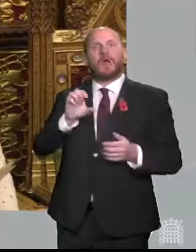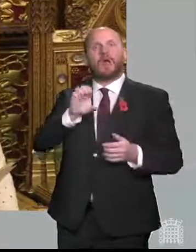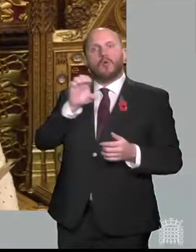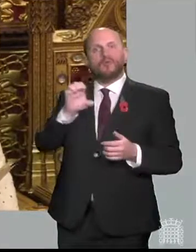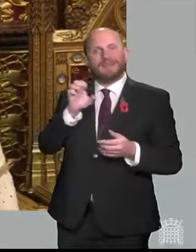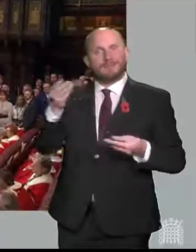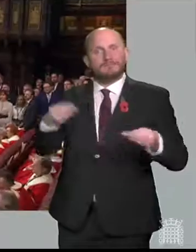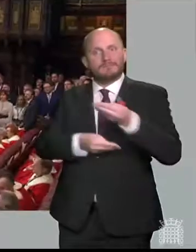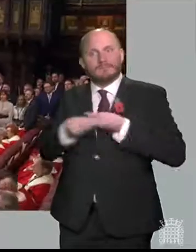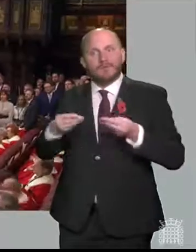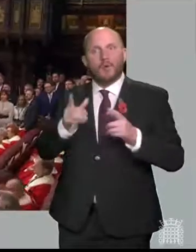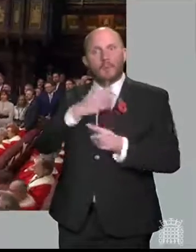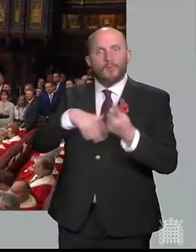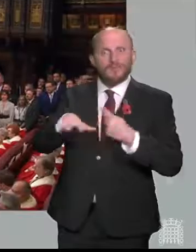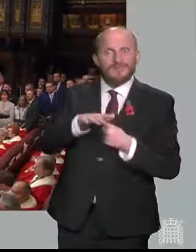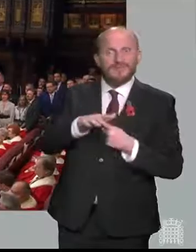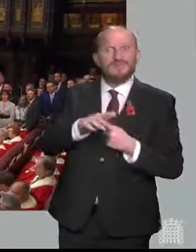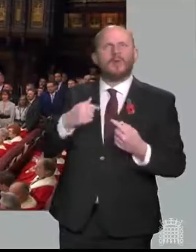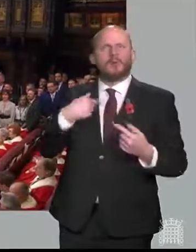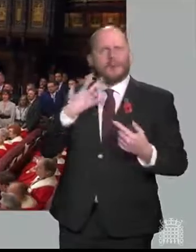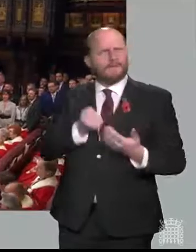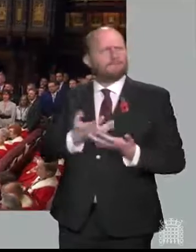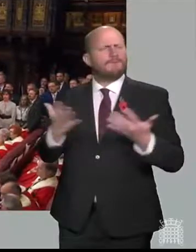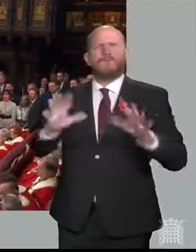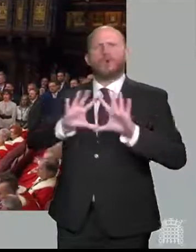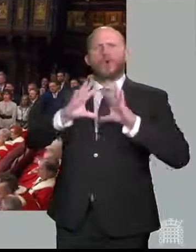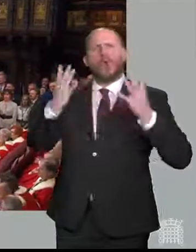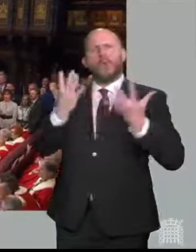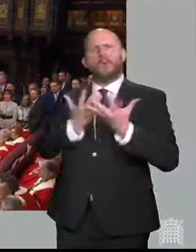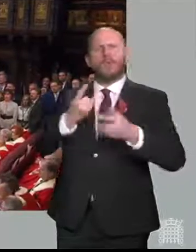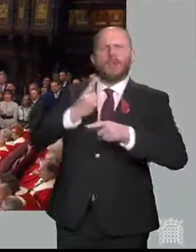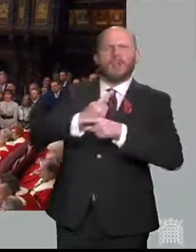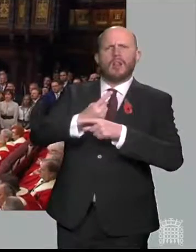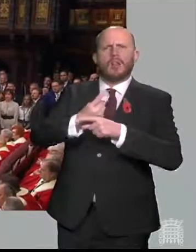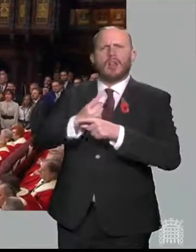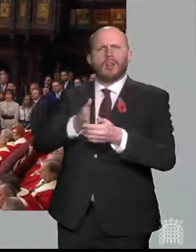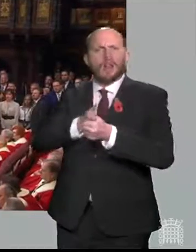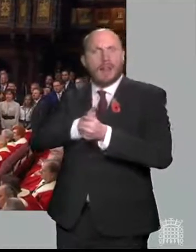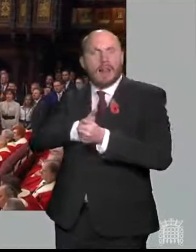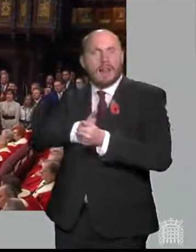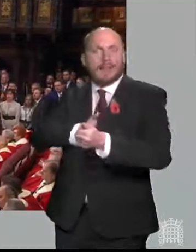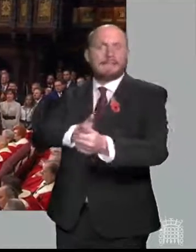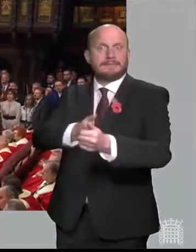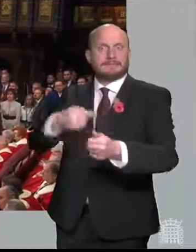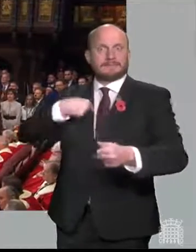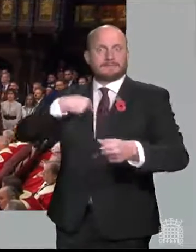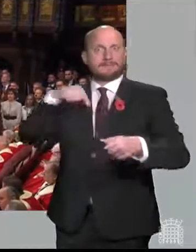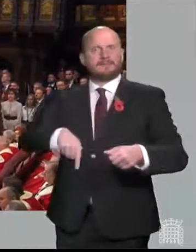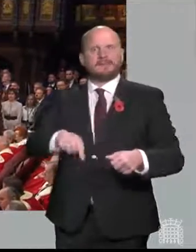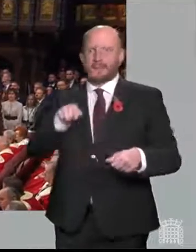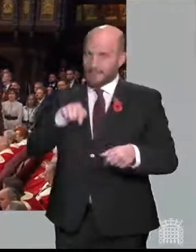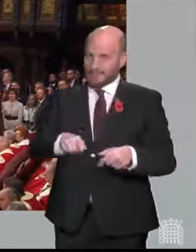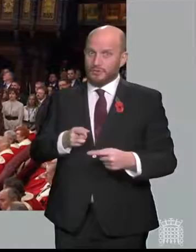Conference, leading global conversations on the United Kingdom's most pressing challenges.